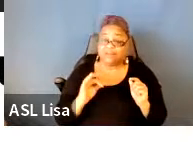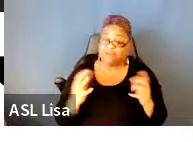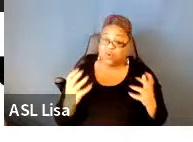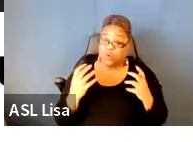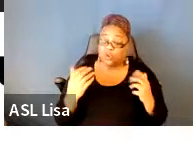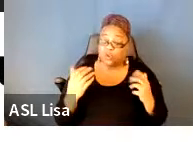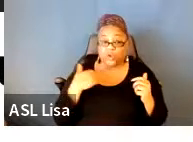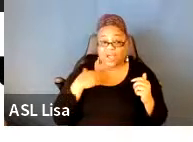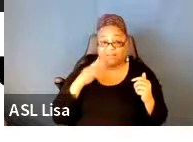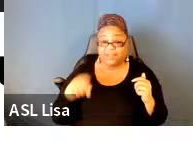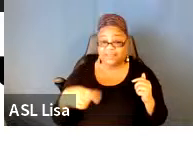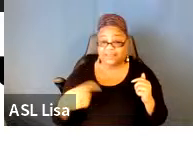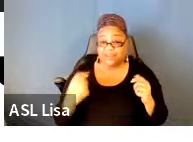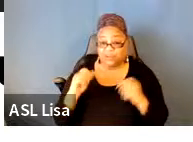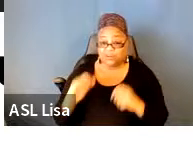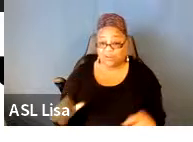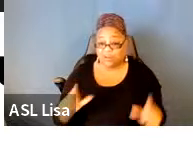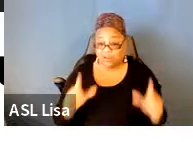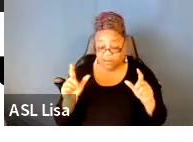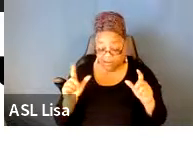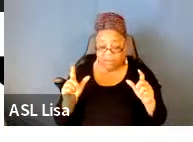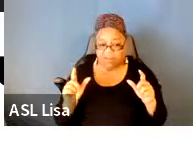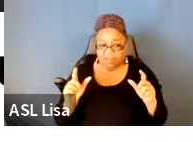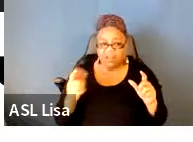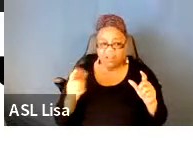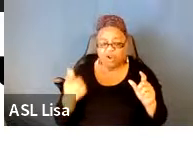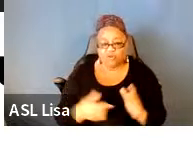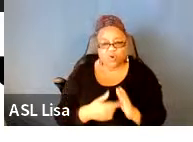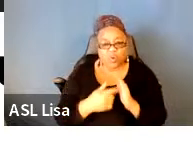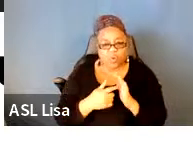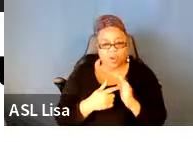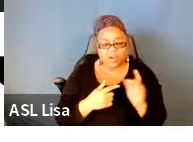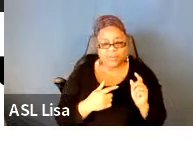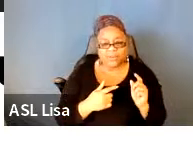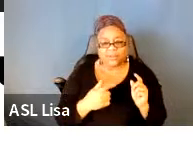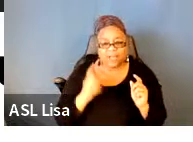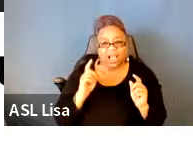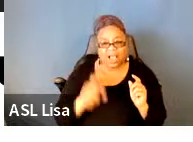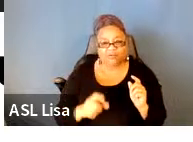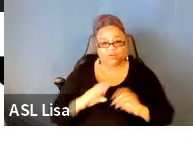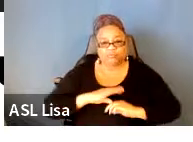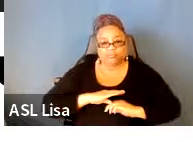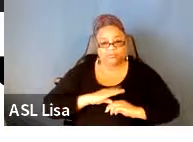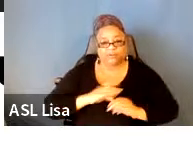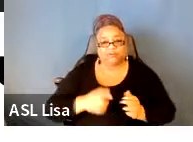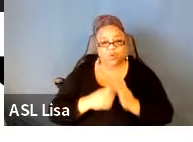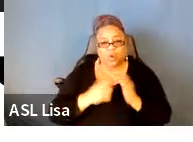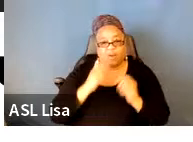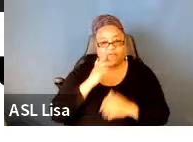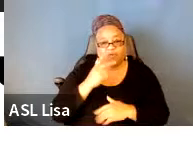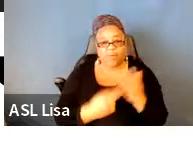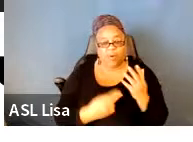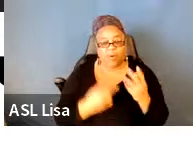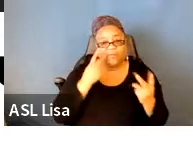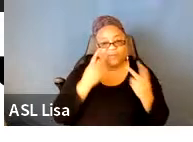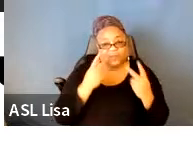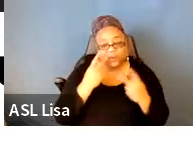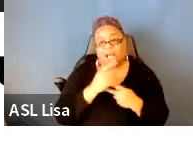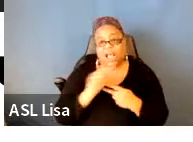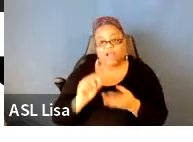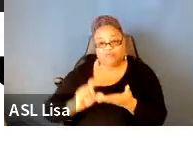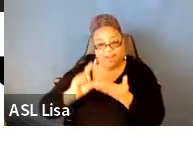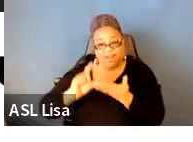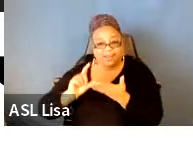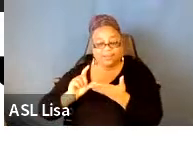a single sign, then the requirements are going to have to meet the requirements for both visual and raised, and